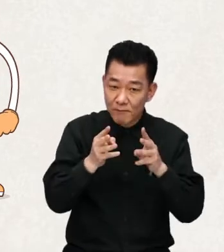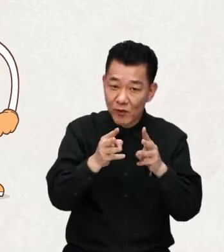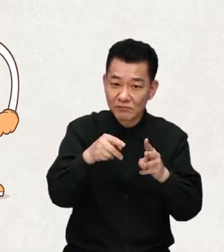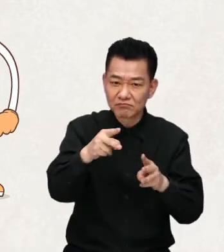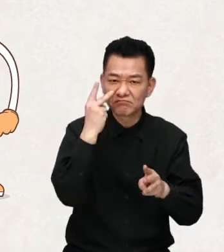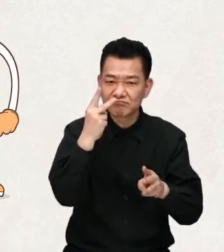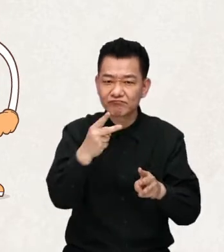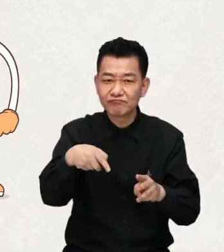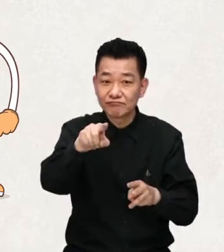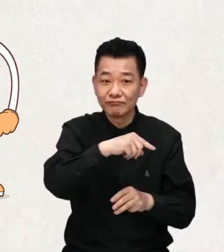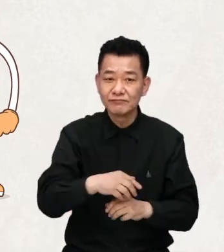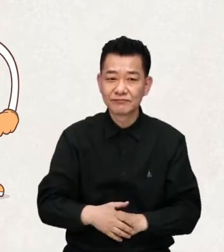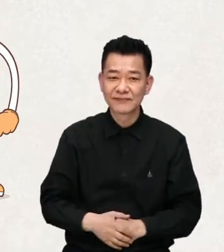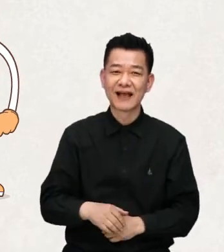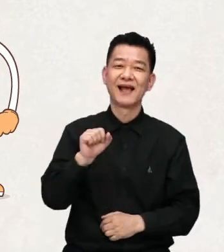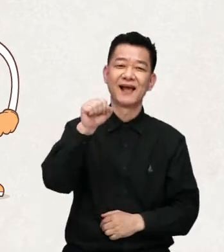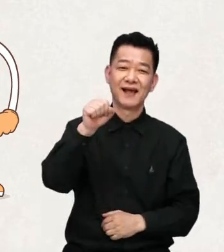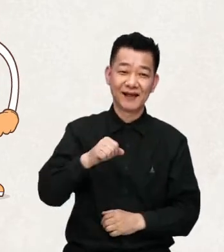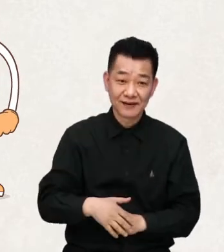right?